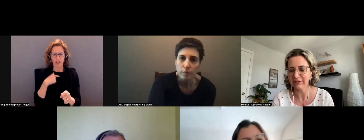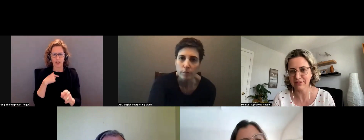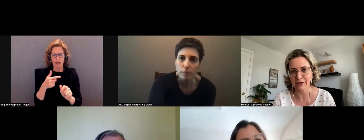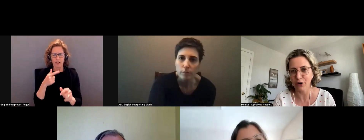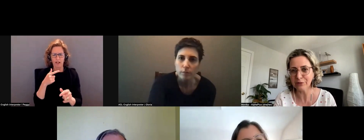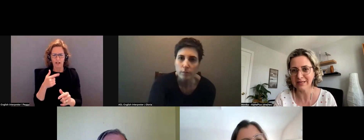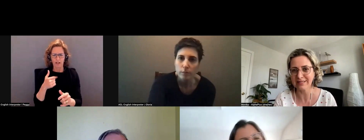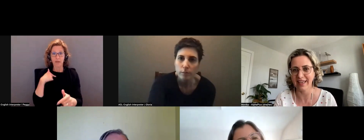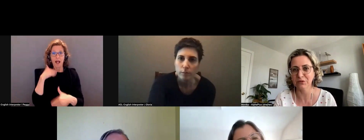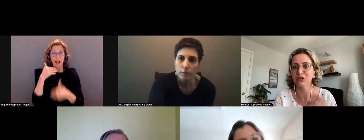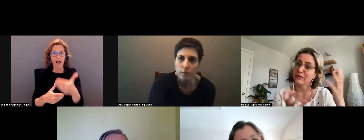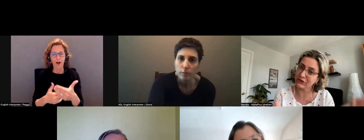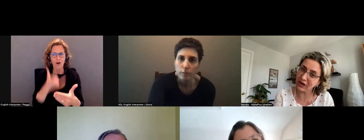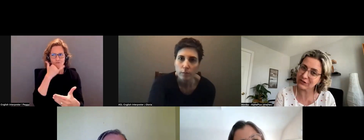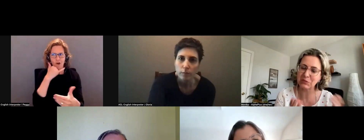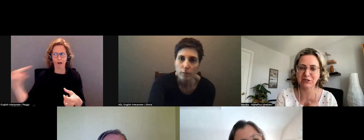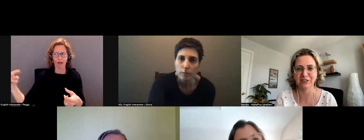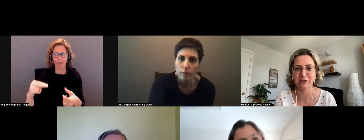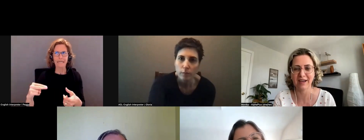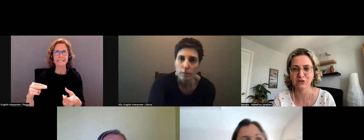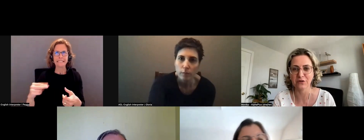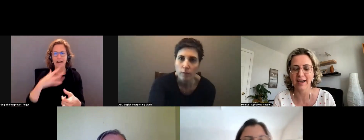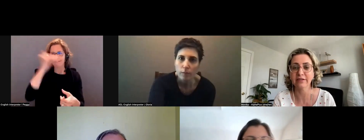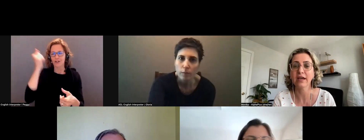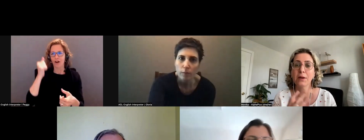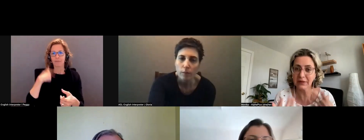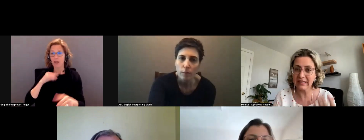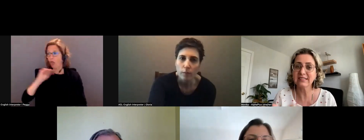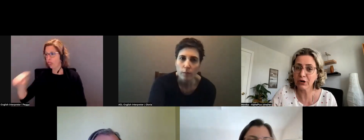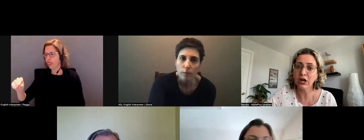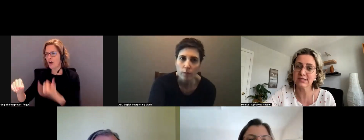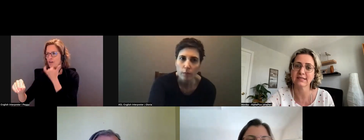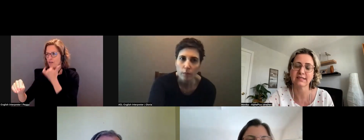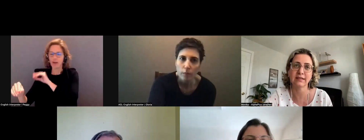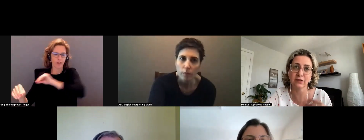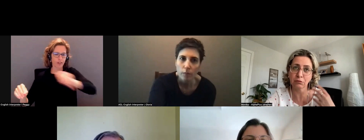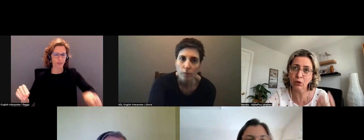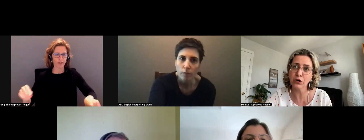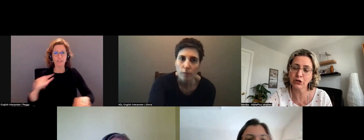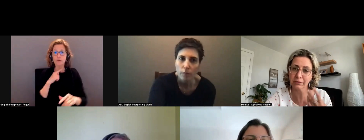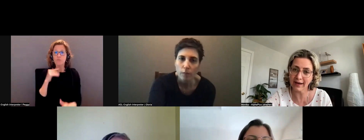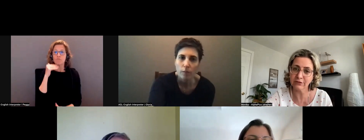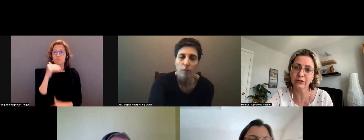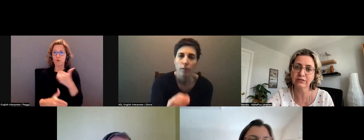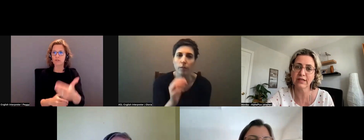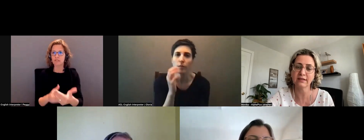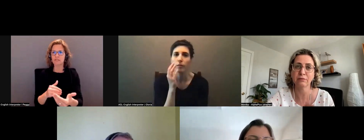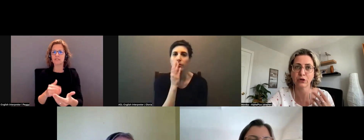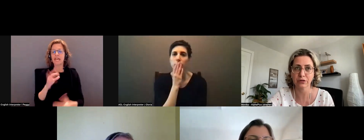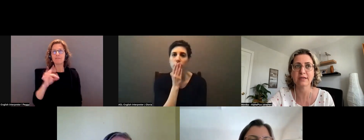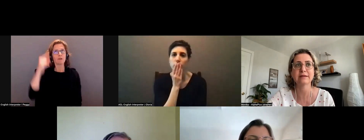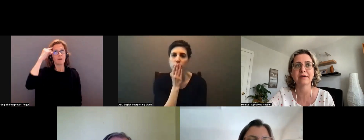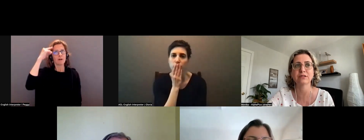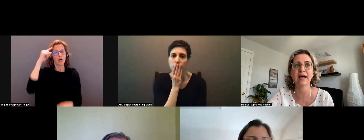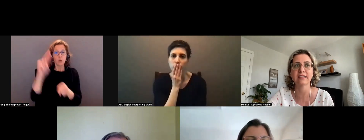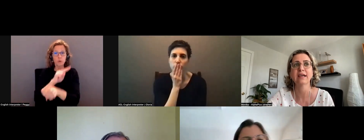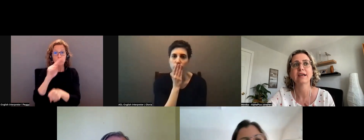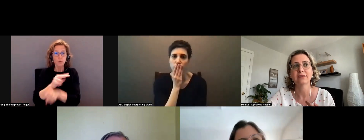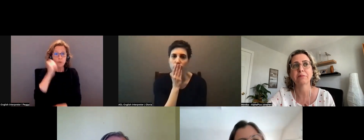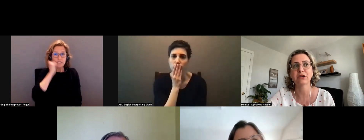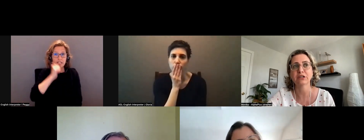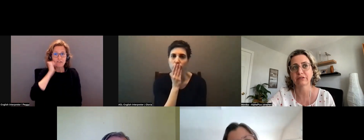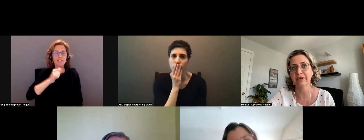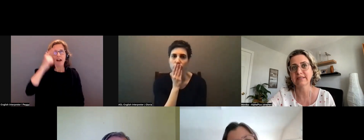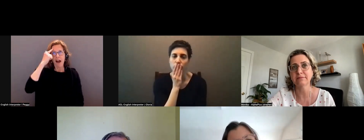fix sometimes our own mistakes because we forgot to put in the right drive. But it's a process, and the more you're mindful of that, the more you think about that,